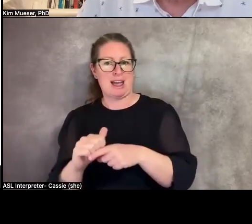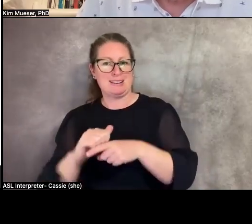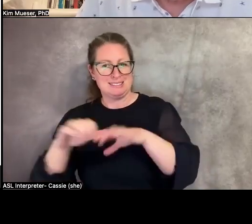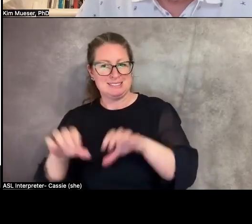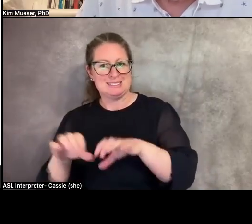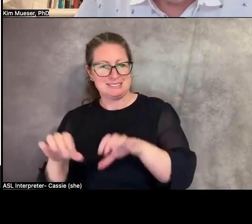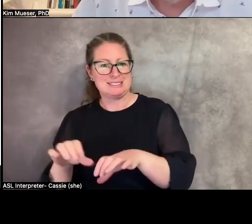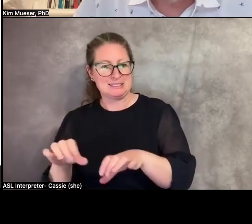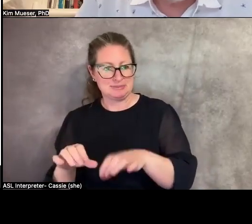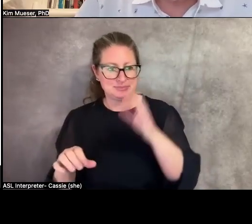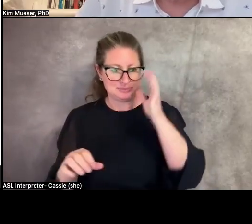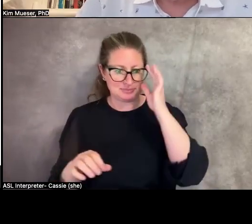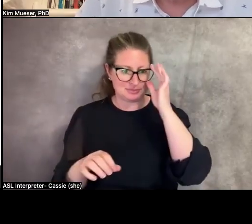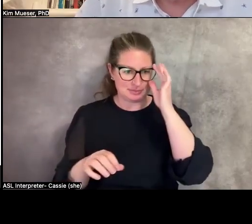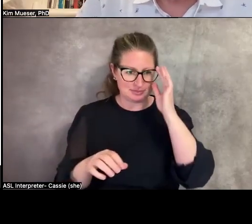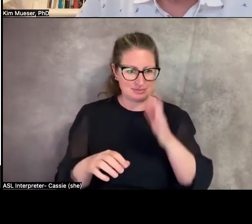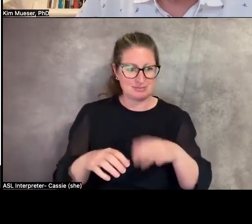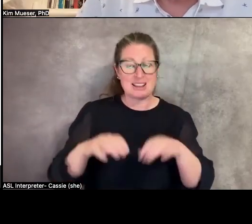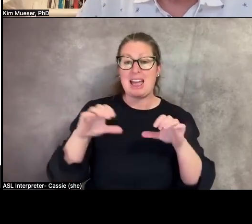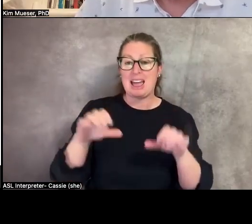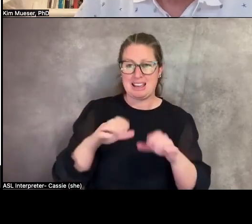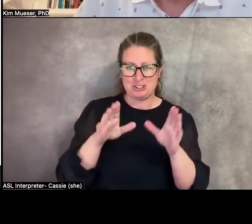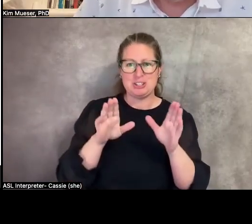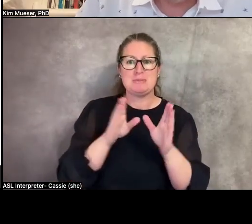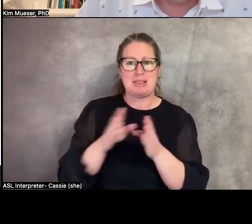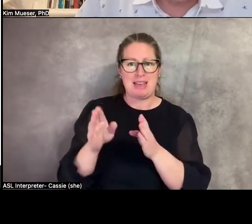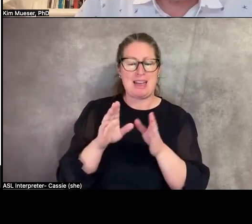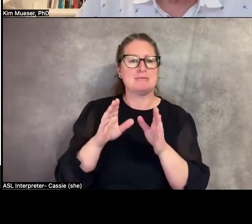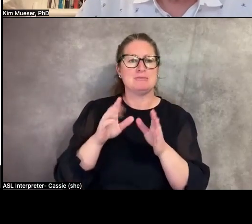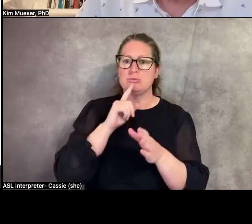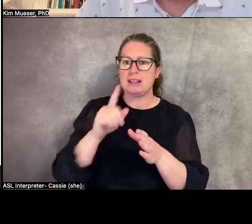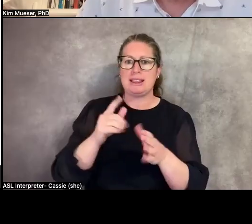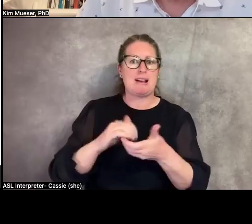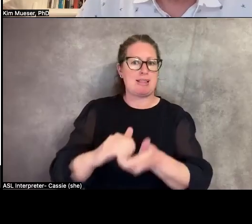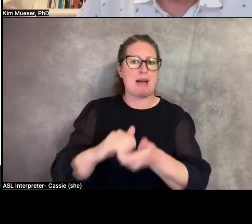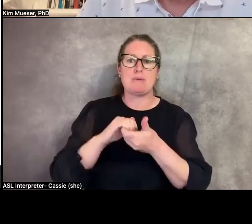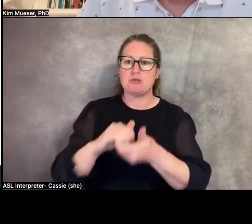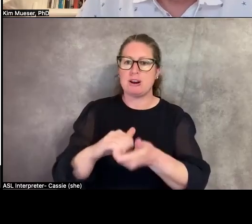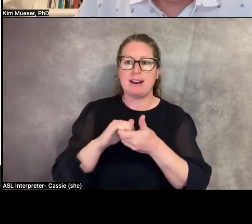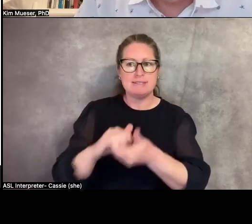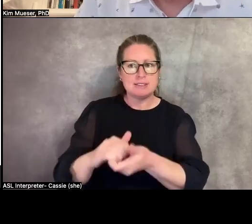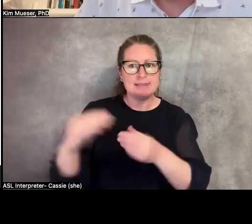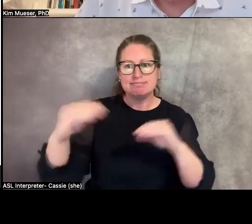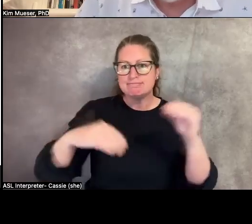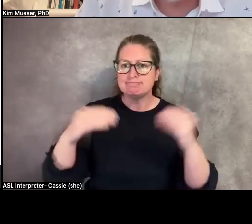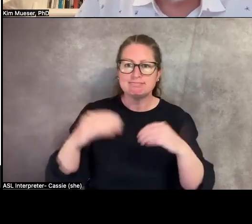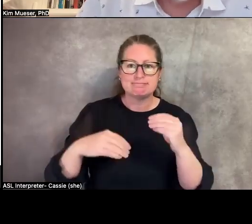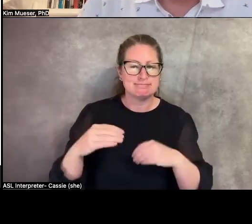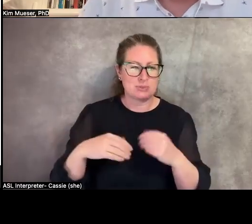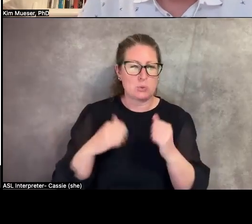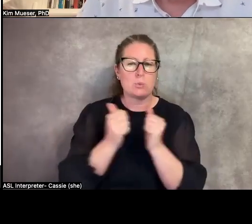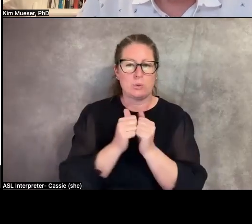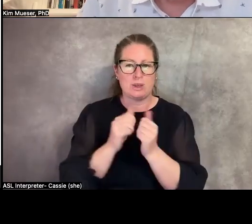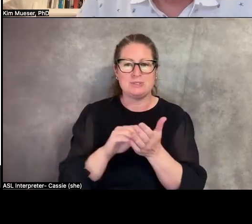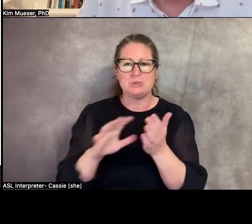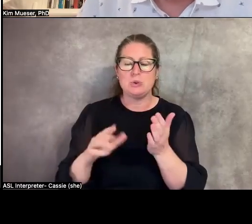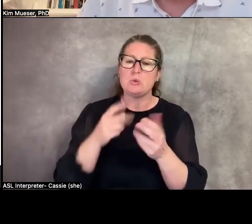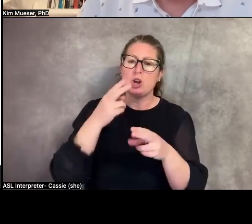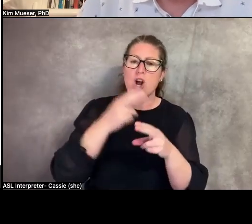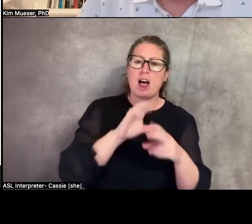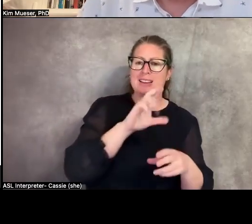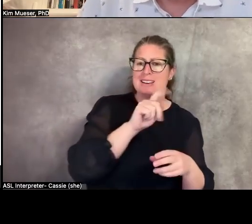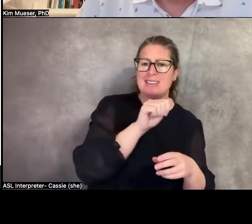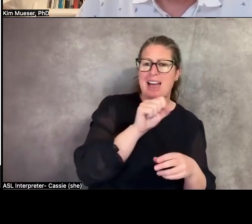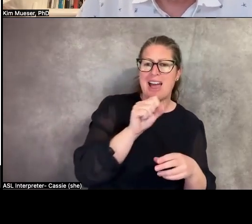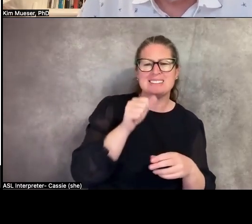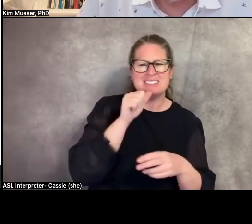approaches. Action plans are developed collaboratively with students. And we call these classes rather than a group therapy thing.